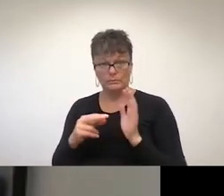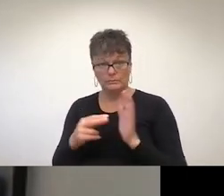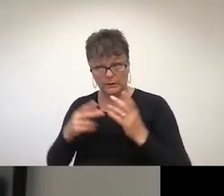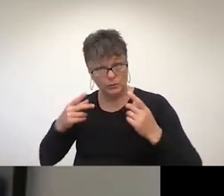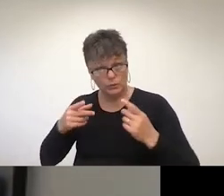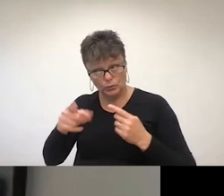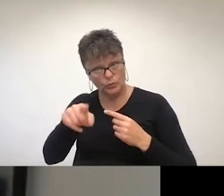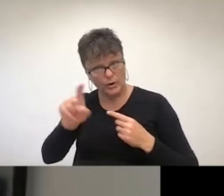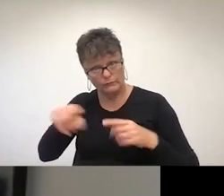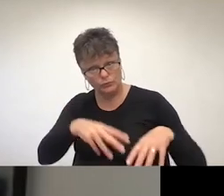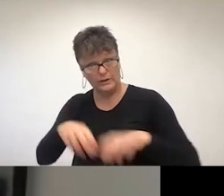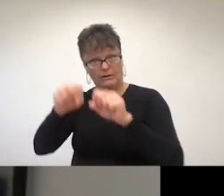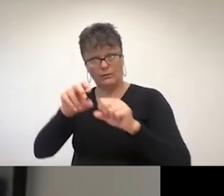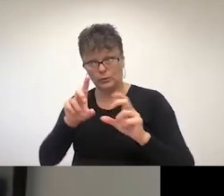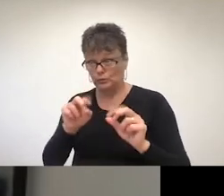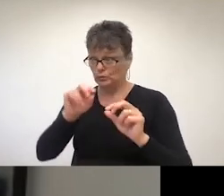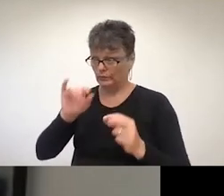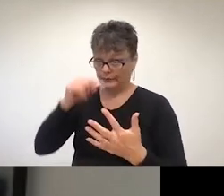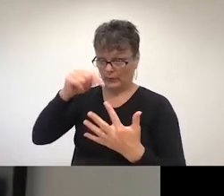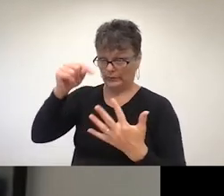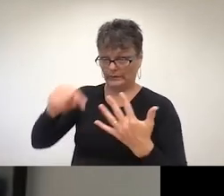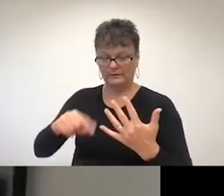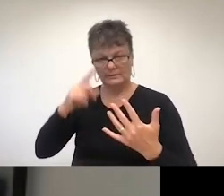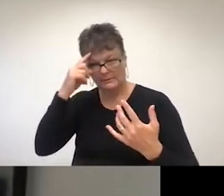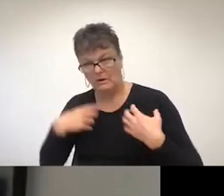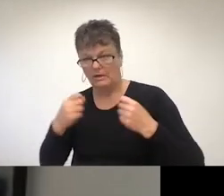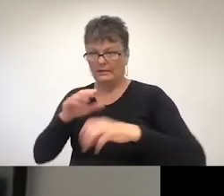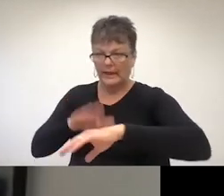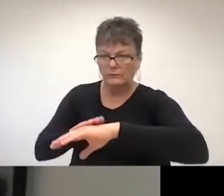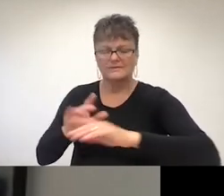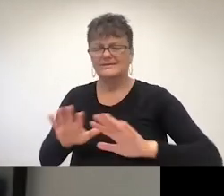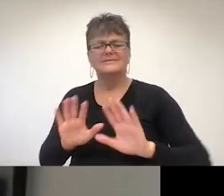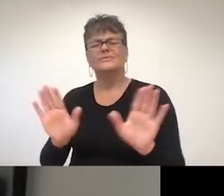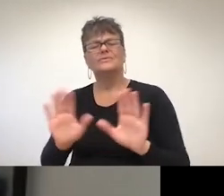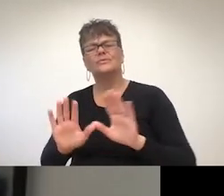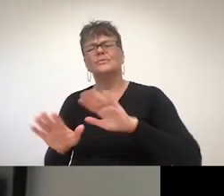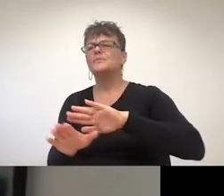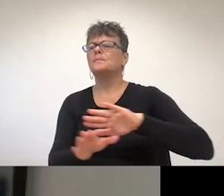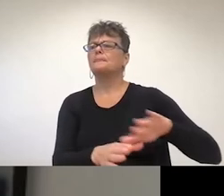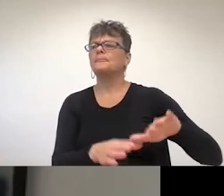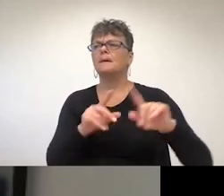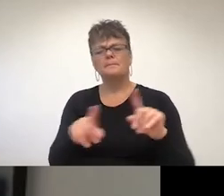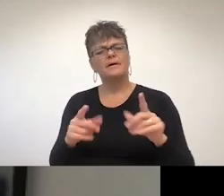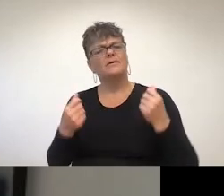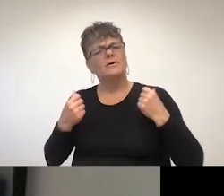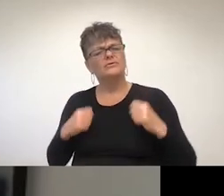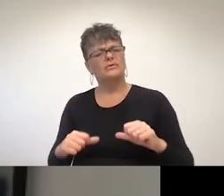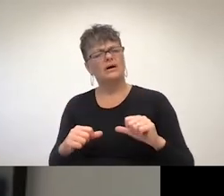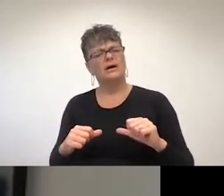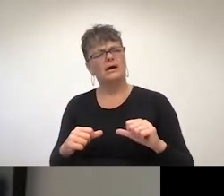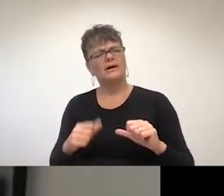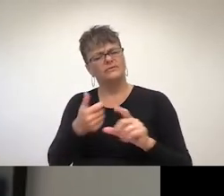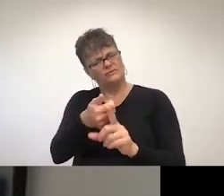those things. Of course, the first thing that I would encourage us to do is to try to be more, a little bit more attentive to the students who are in